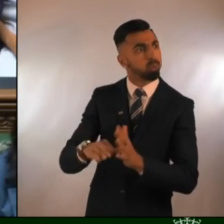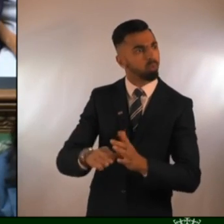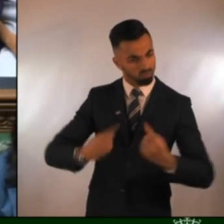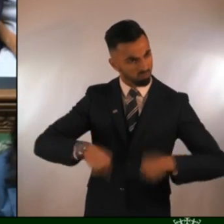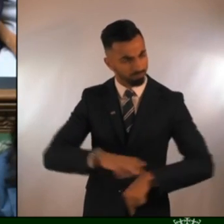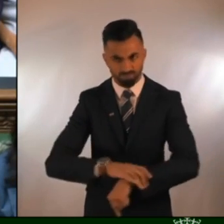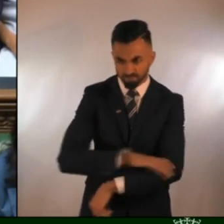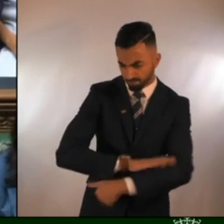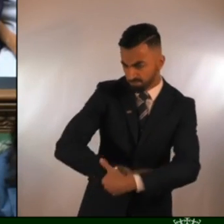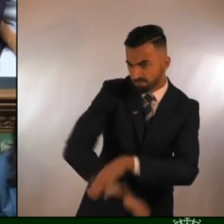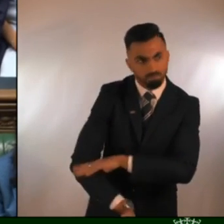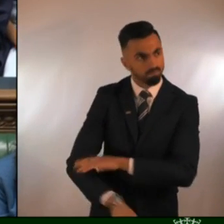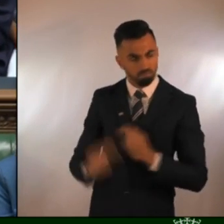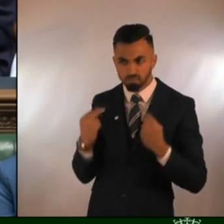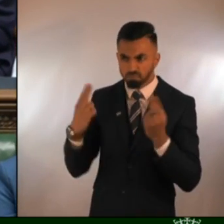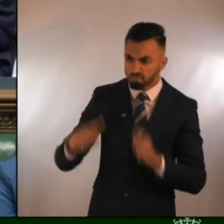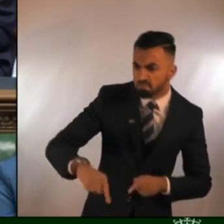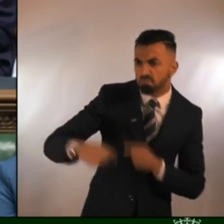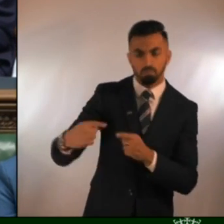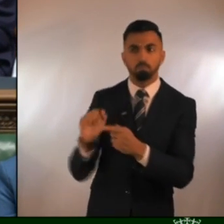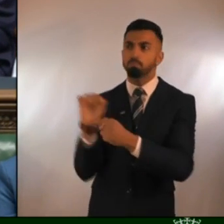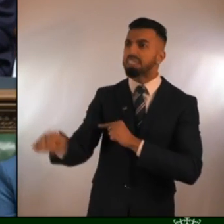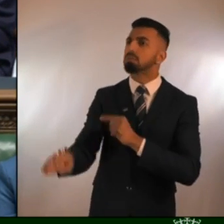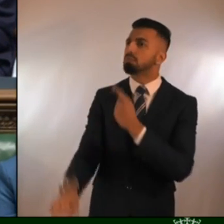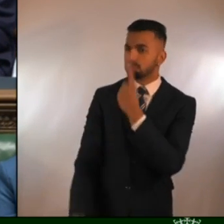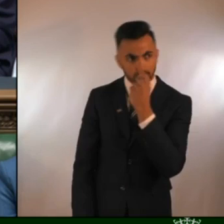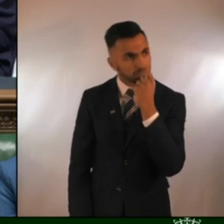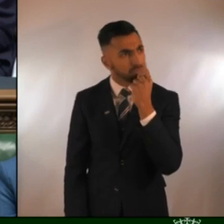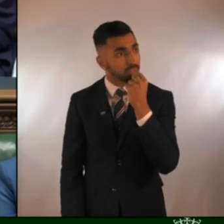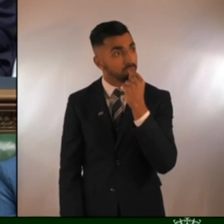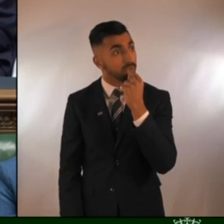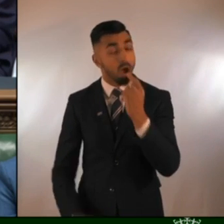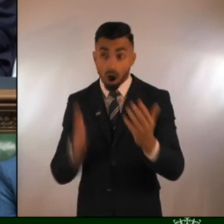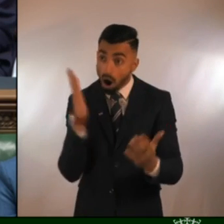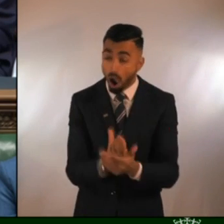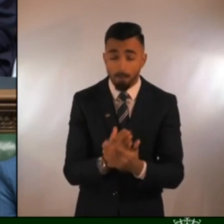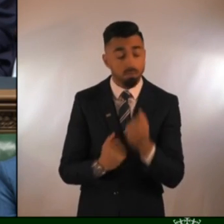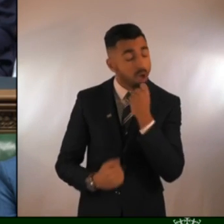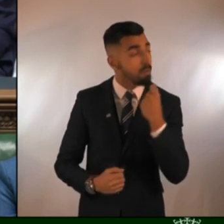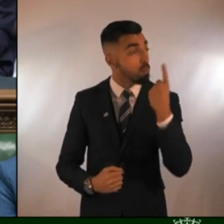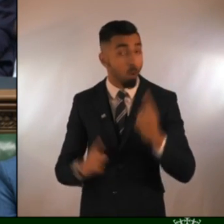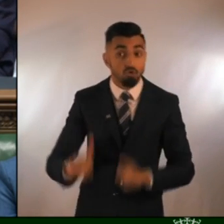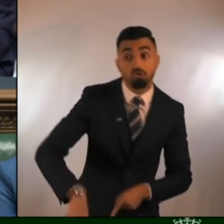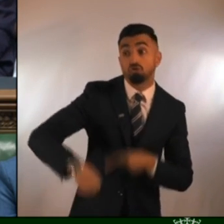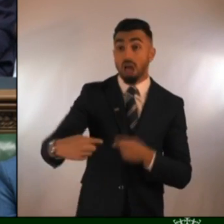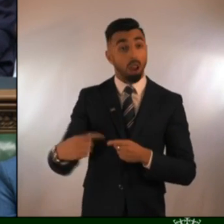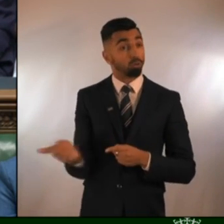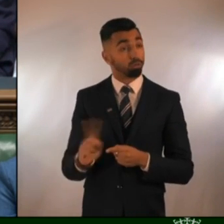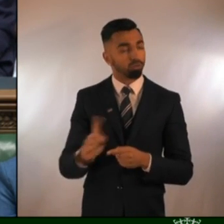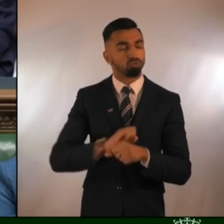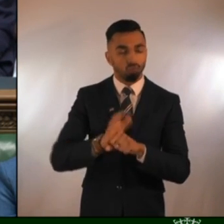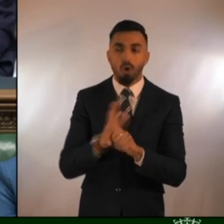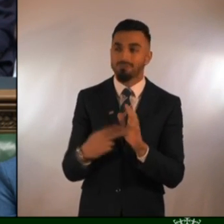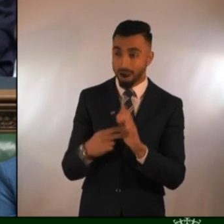yes, this virus is the key challenge facing our country today. But it is not the only